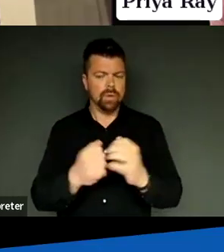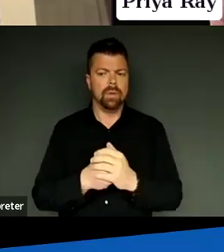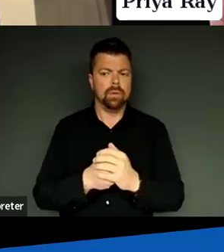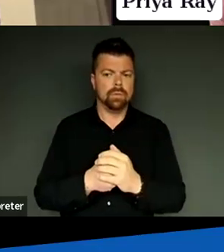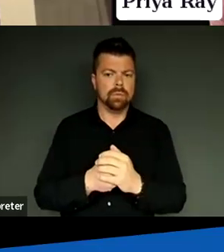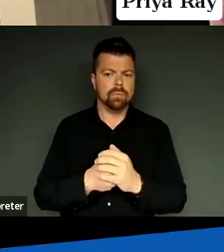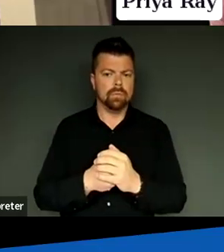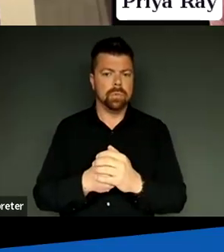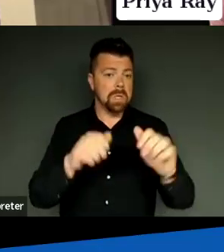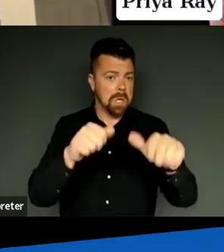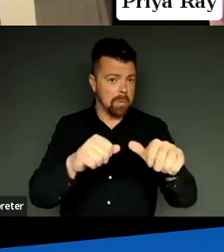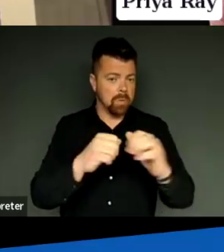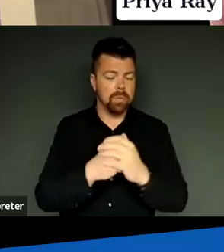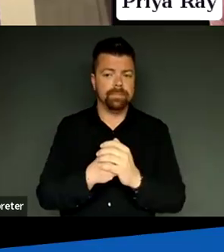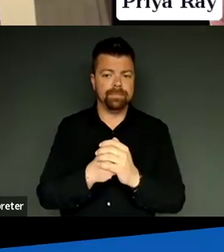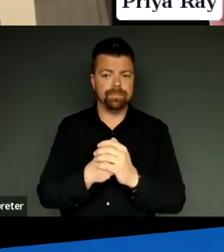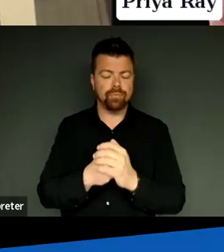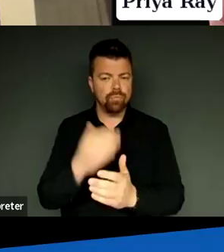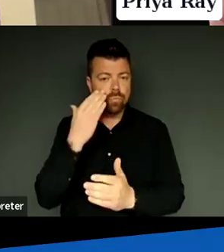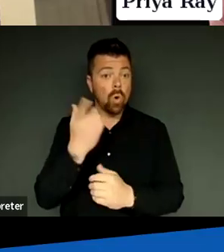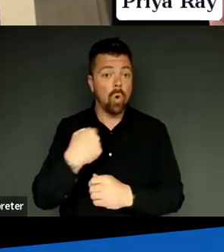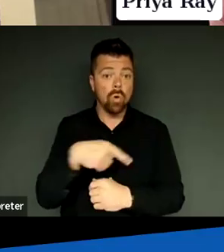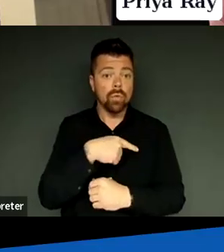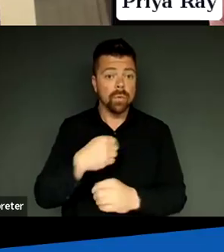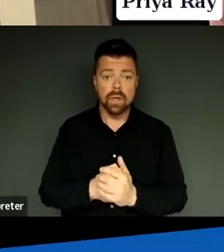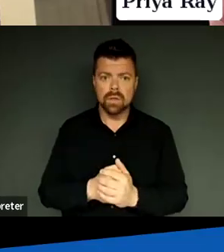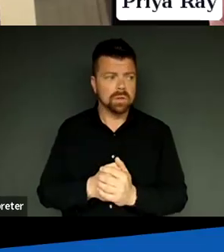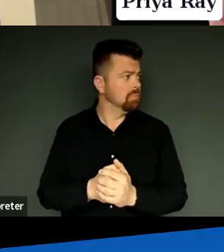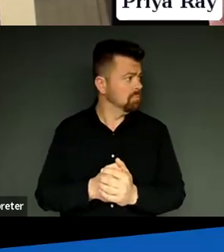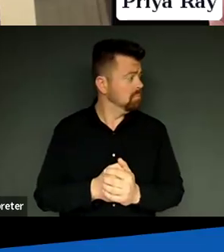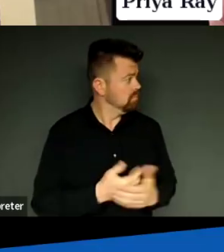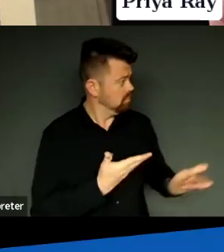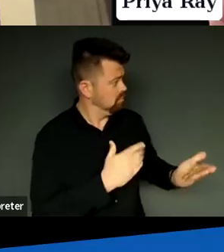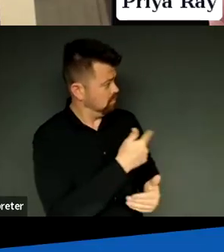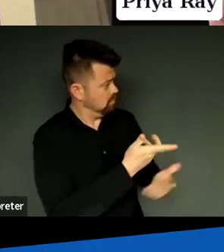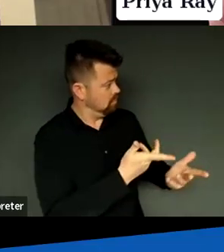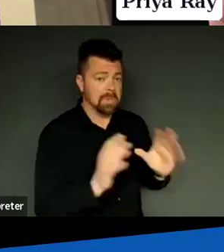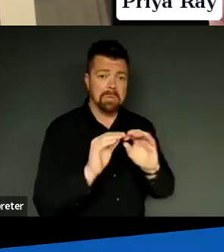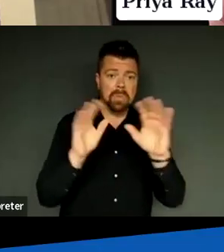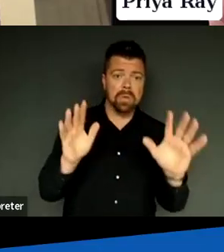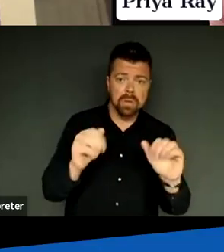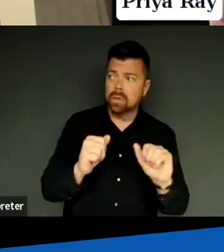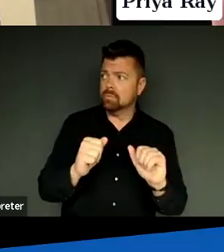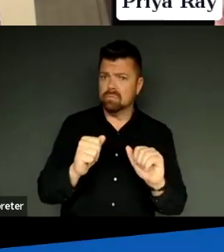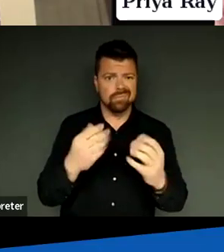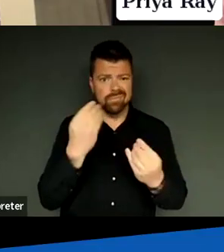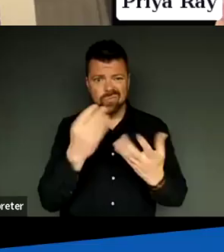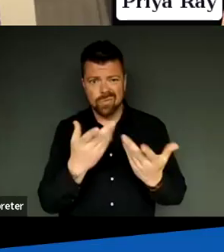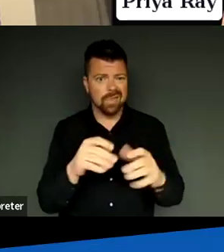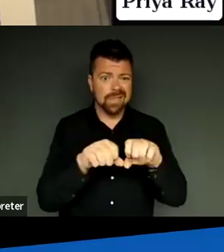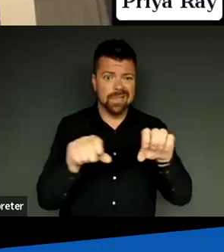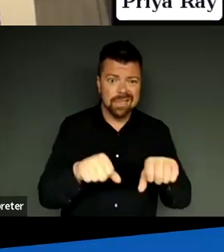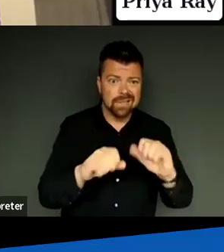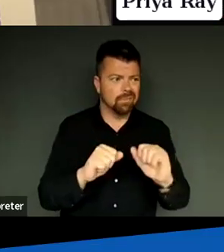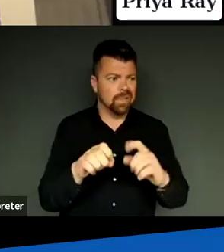know, the all of us, I think, are pretty clear that we often don't get what we need from systems when we,